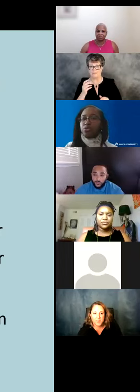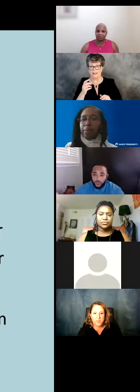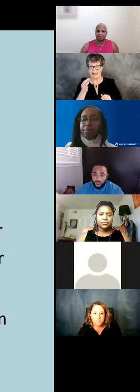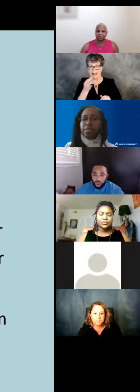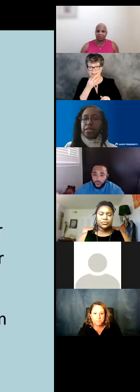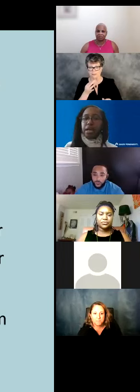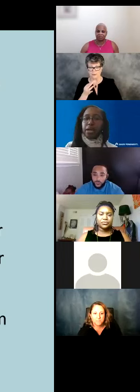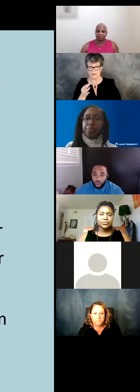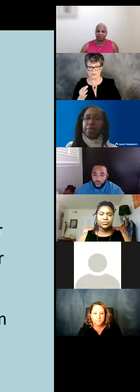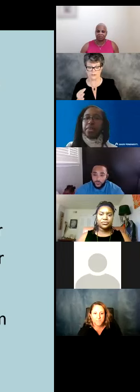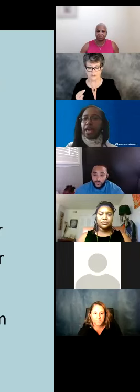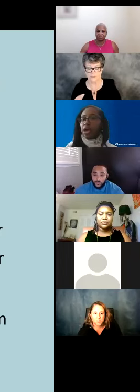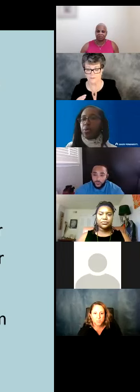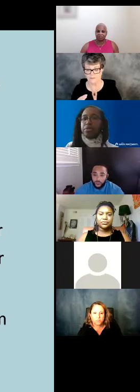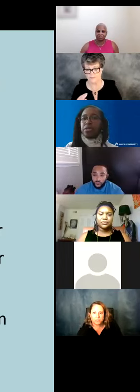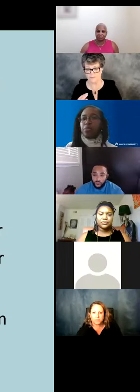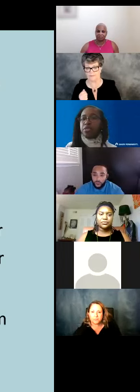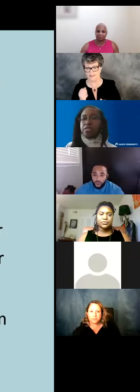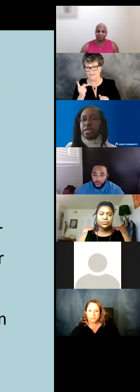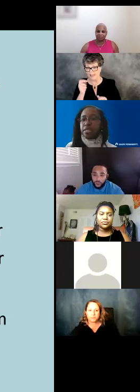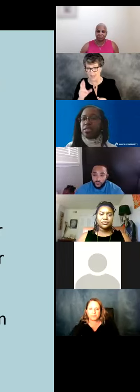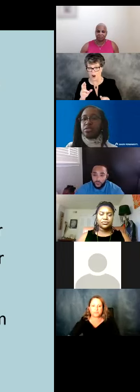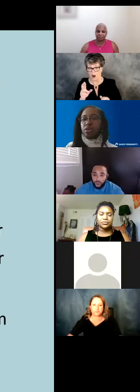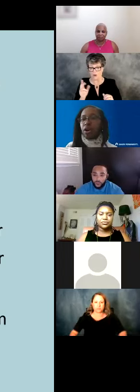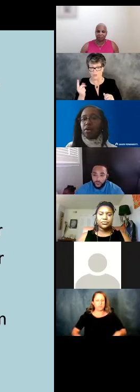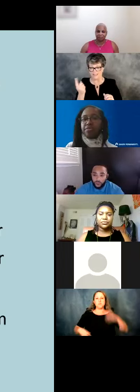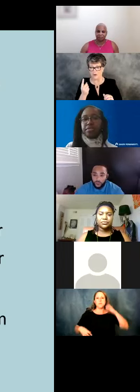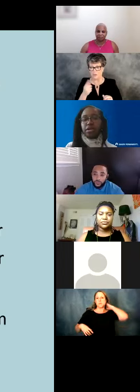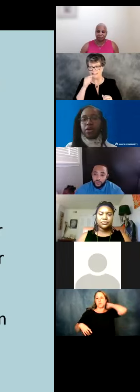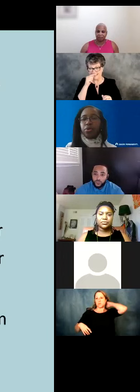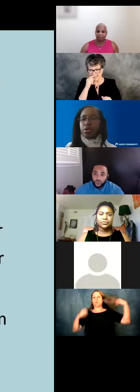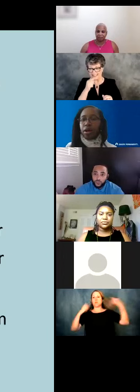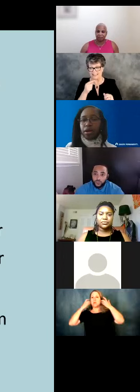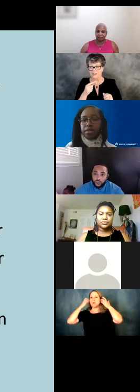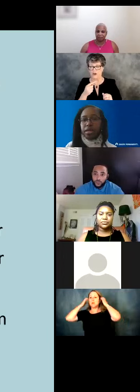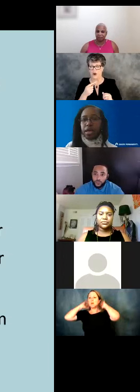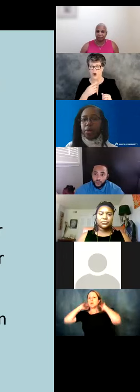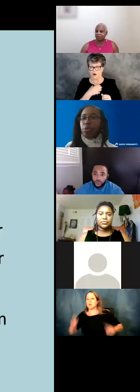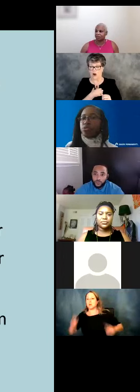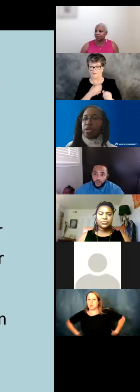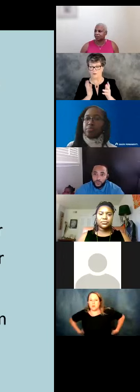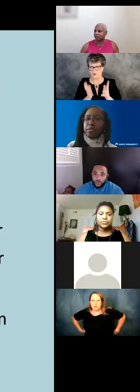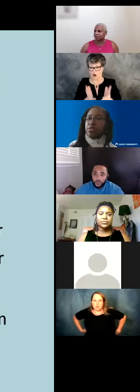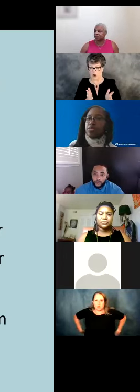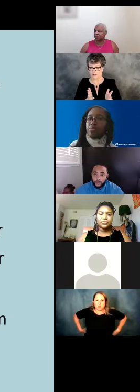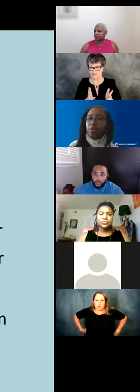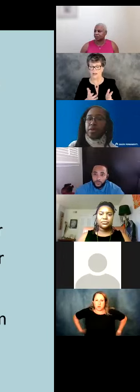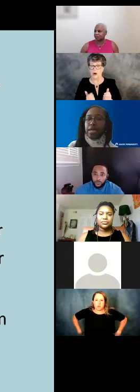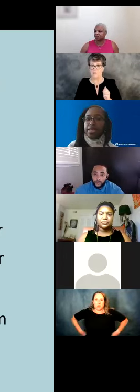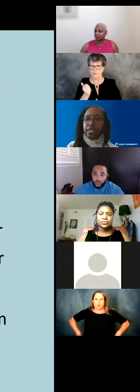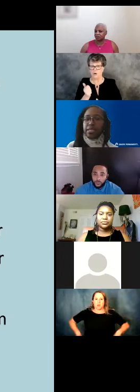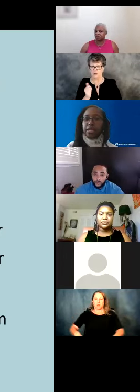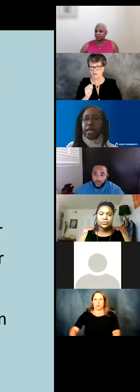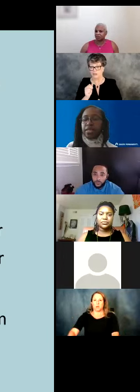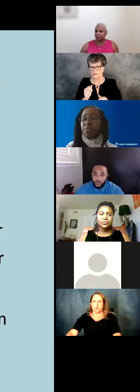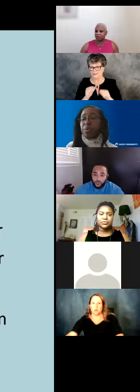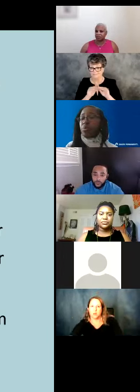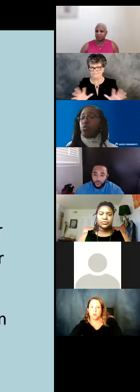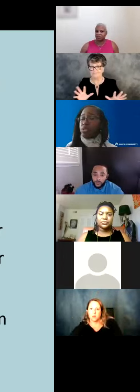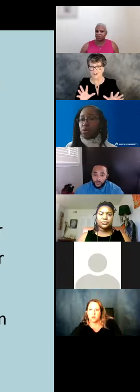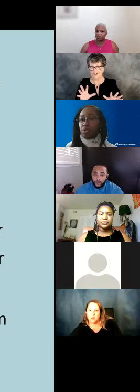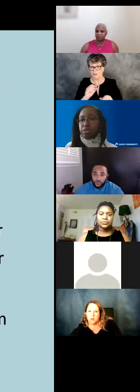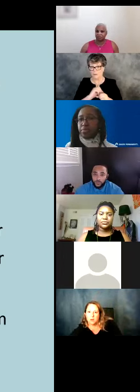through droplets in the air when someone sneezes, coughs, or talks. Most transmission from COVID-19 is likely